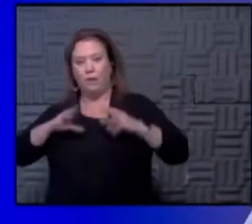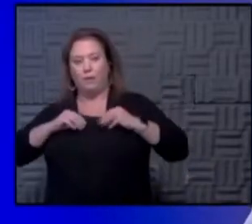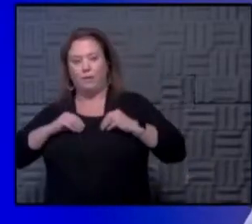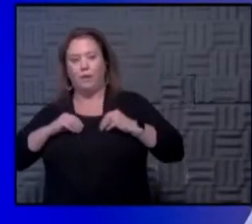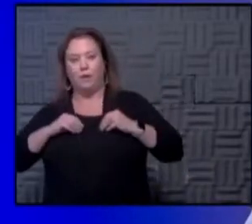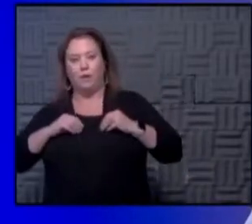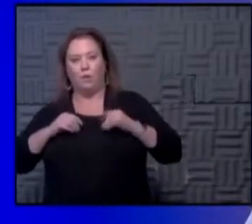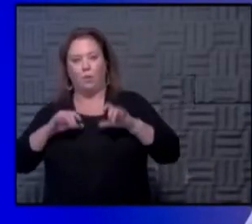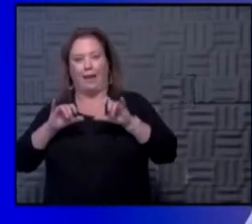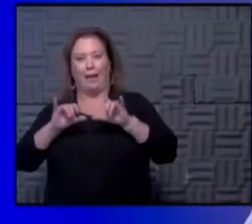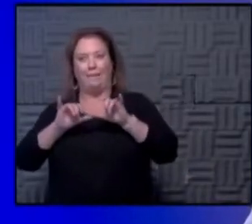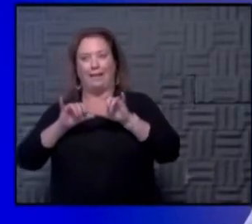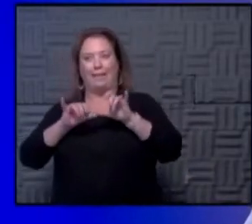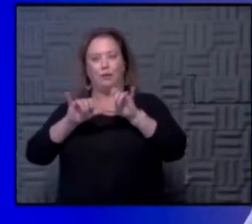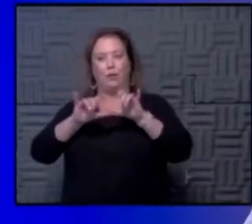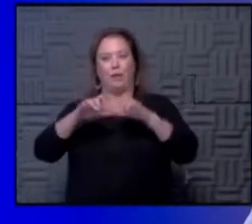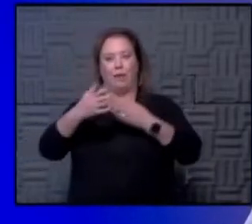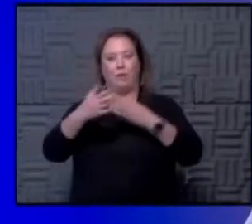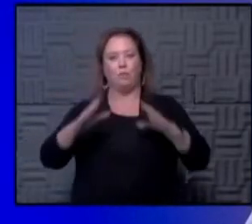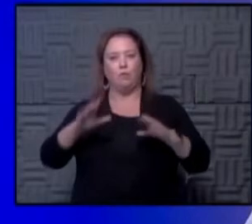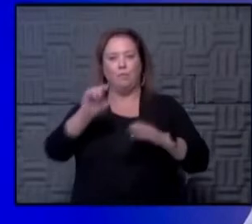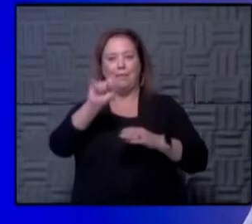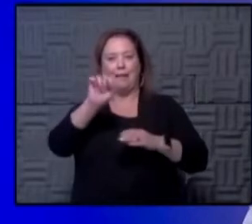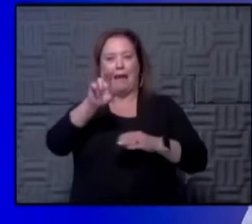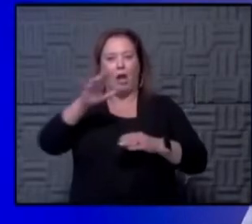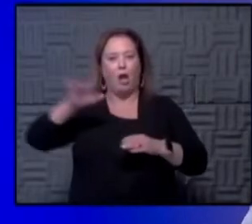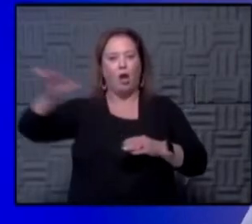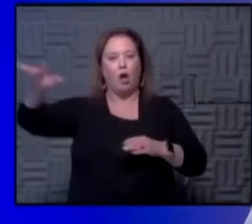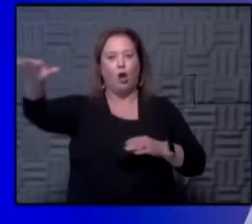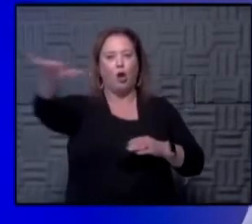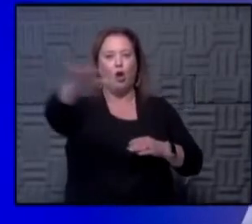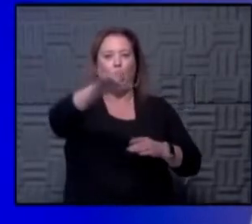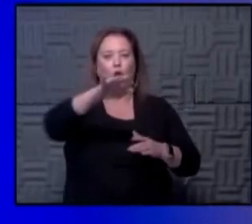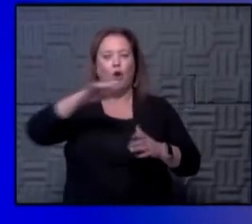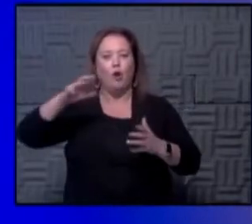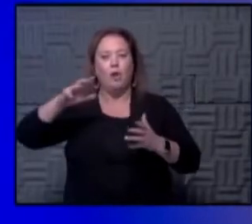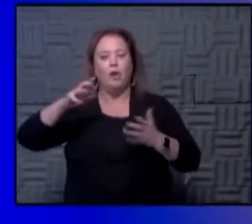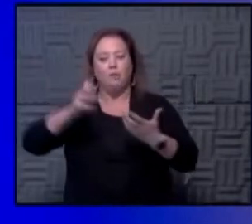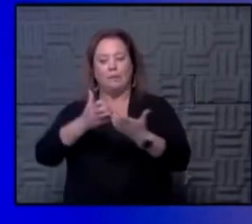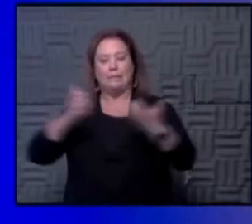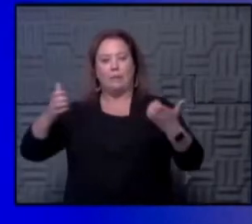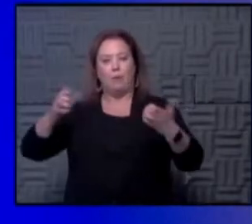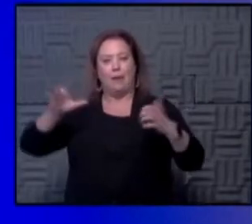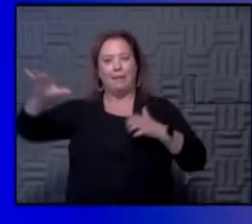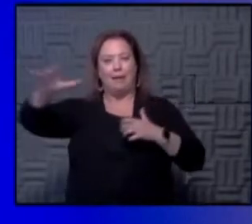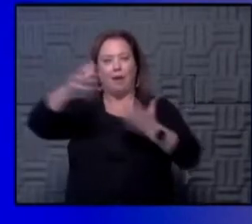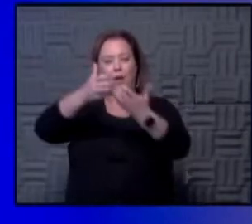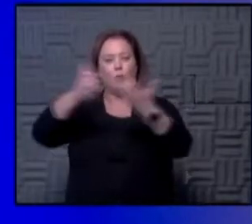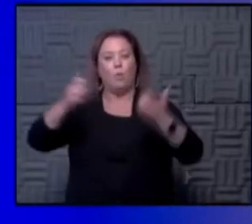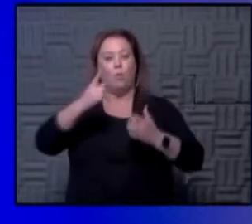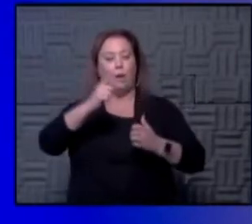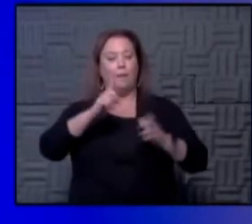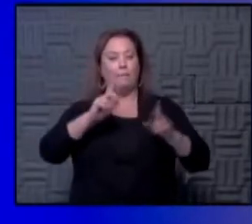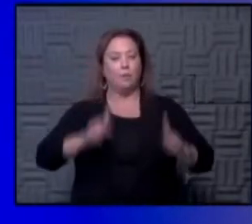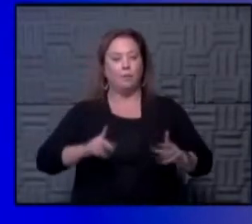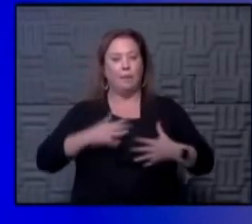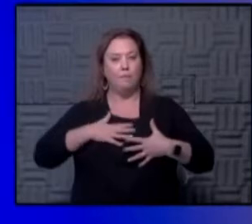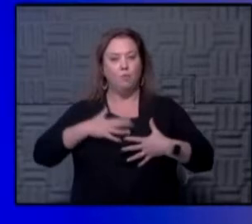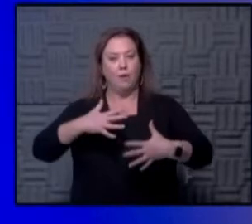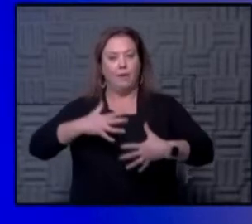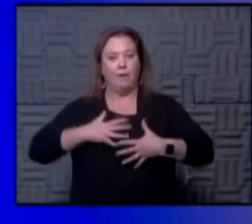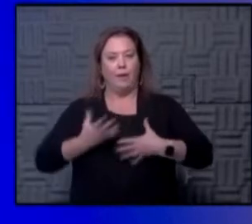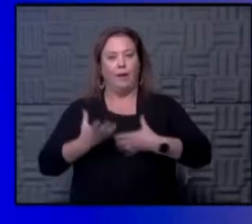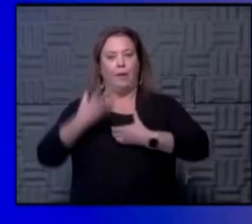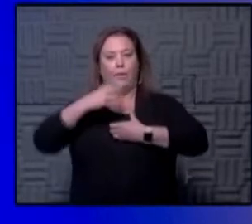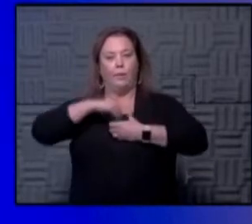have engineering in the hospital with air turnover. We will have separation as well. The amount that one person would breathe in